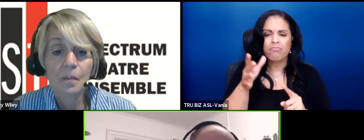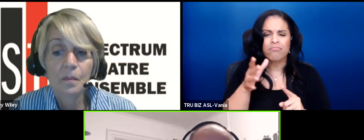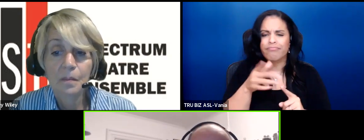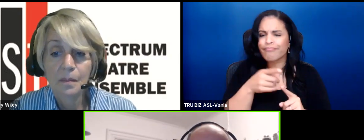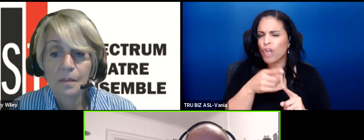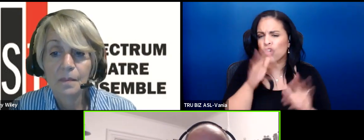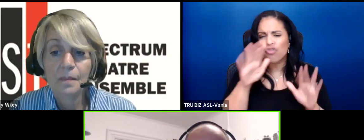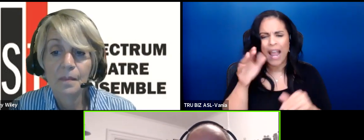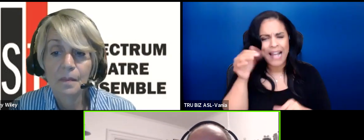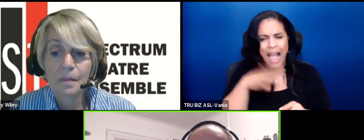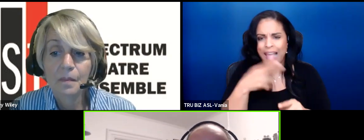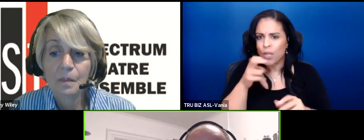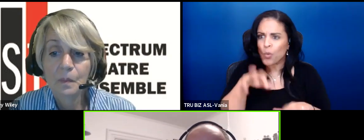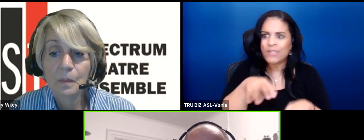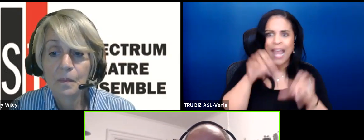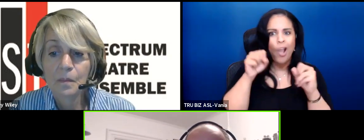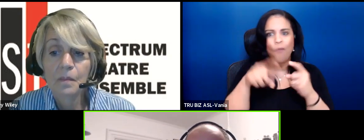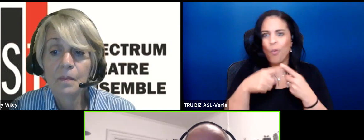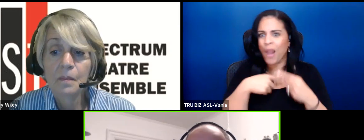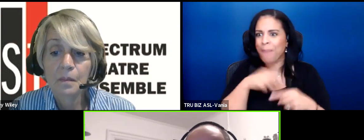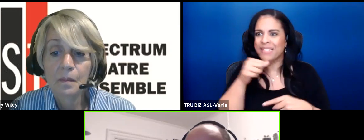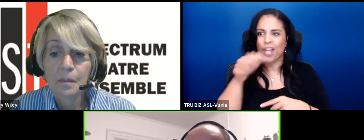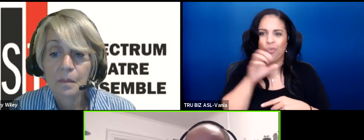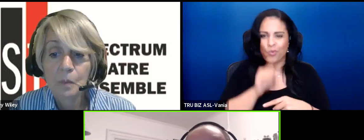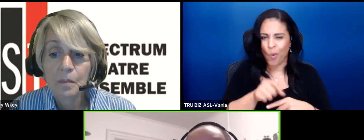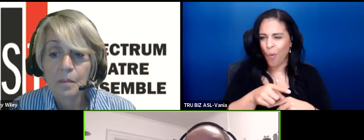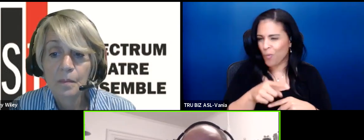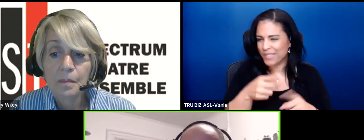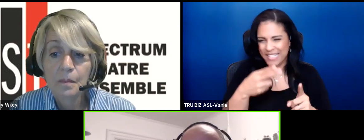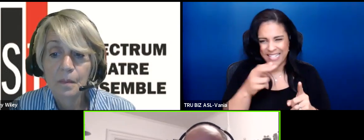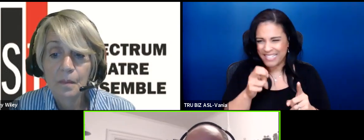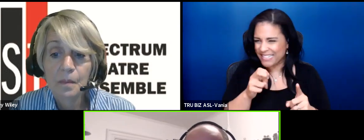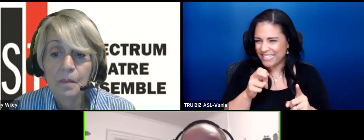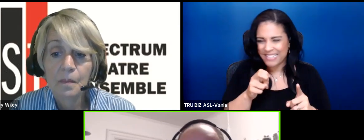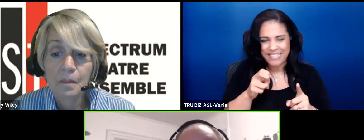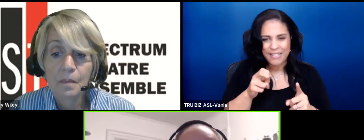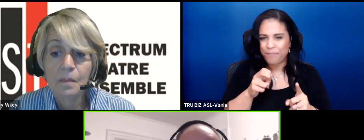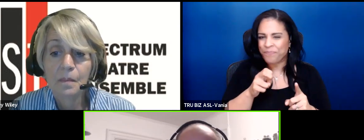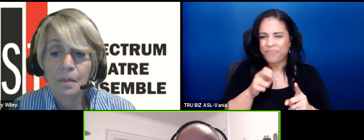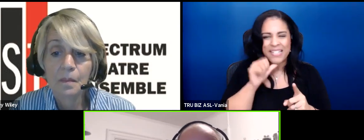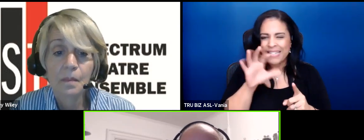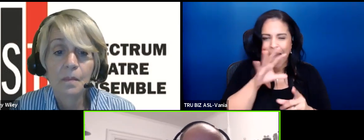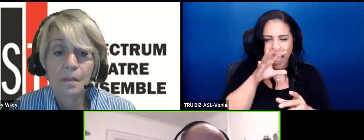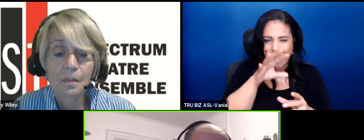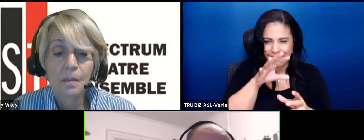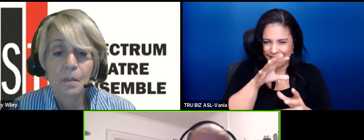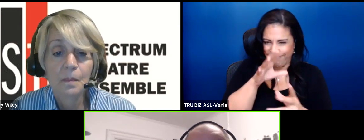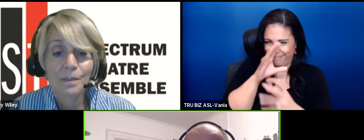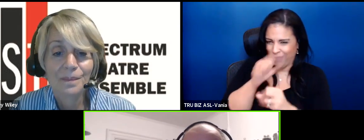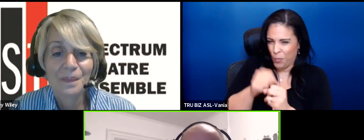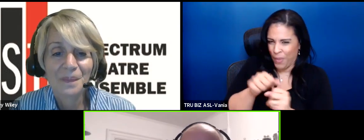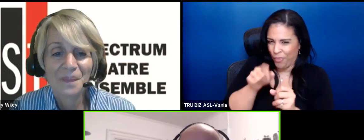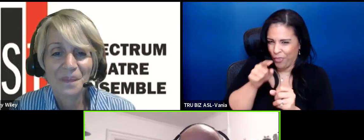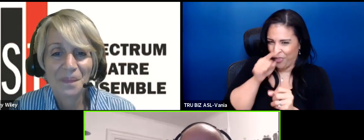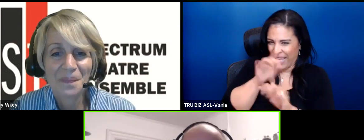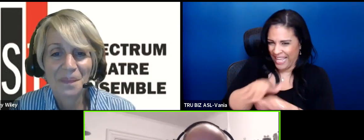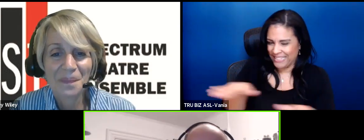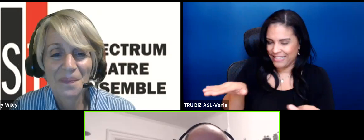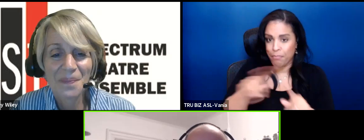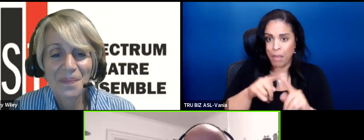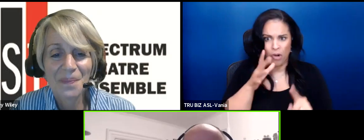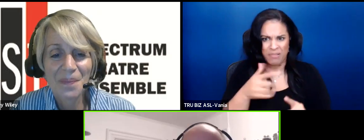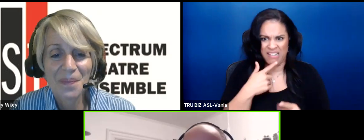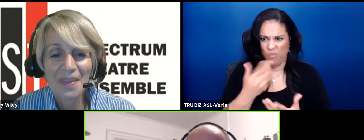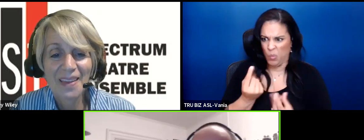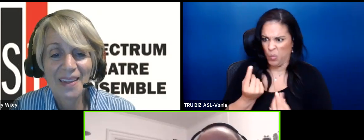he'll he'll take over when I'm like you know 10 years old or something like that it's just you know not into little kids as much my grandmother was but my grandmother was like what do I do with this